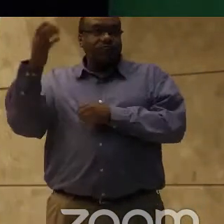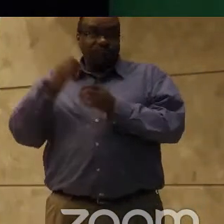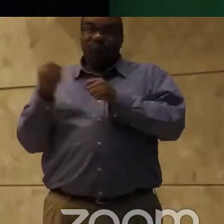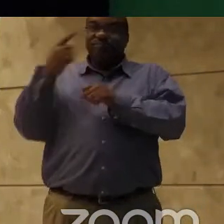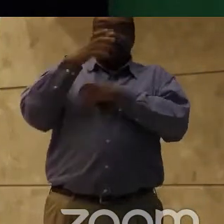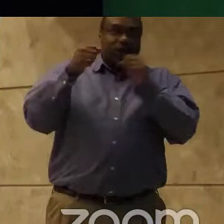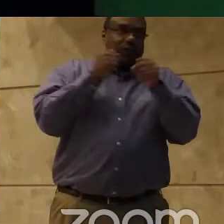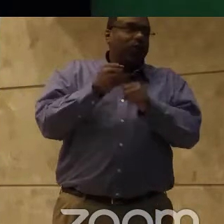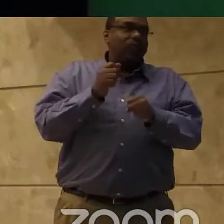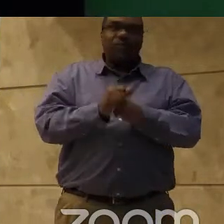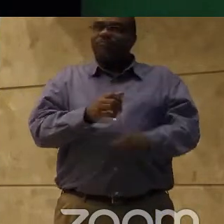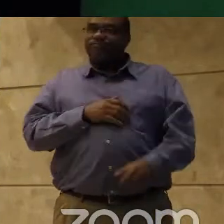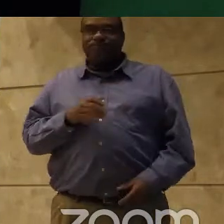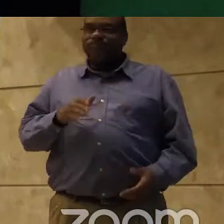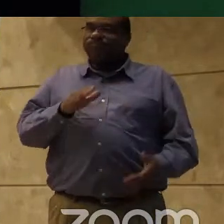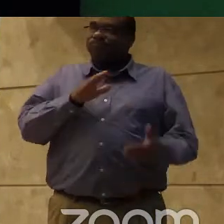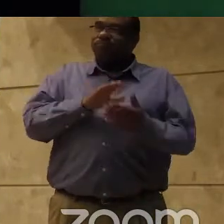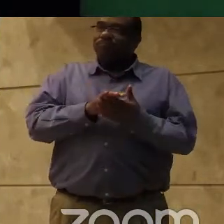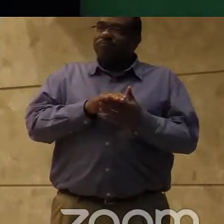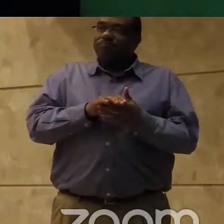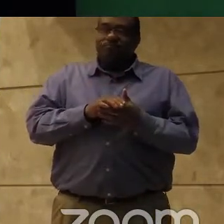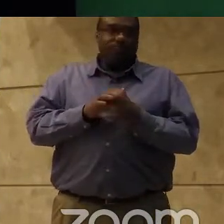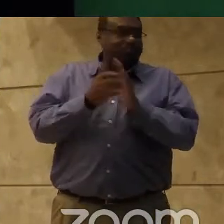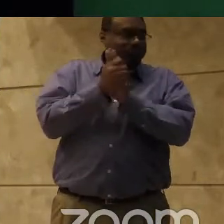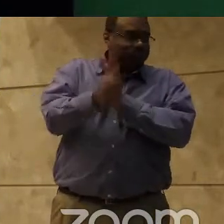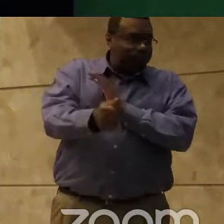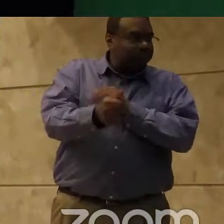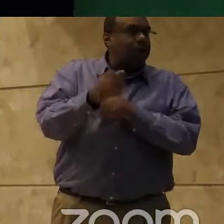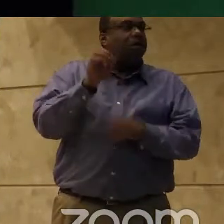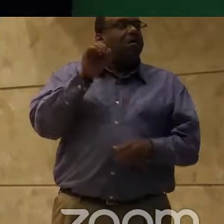it. All right,